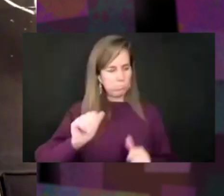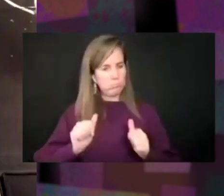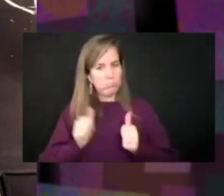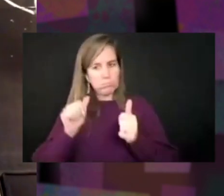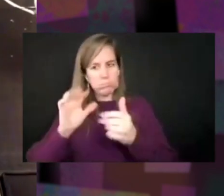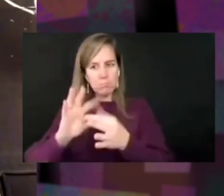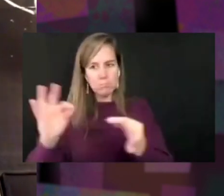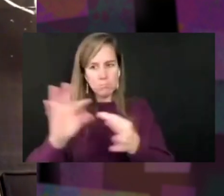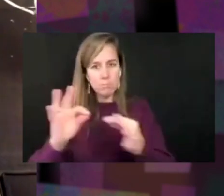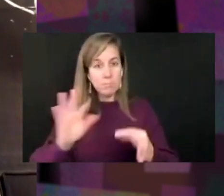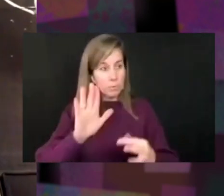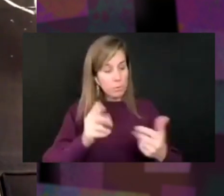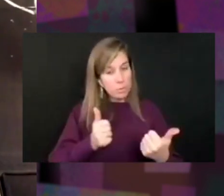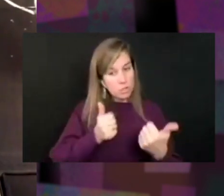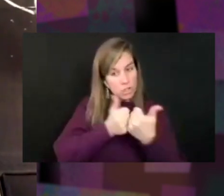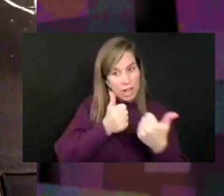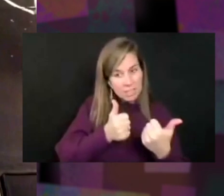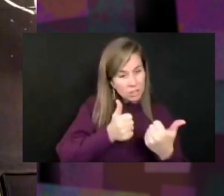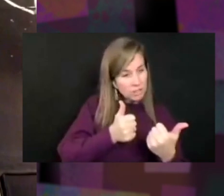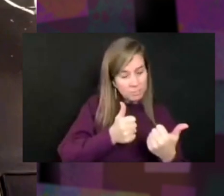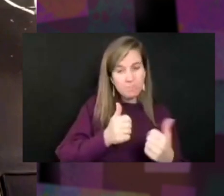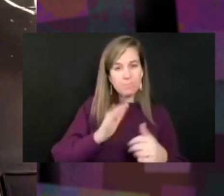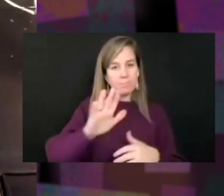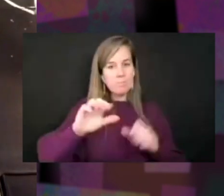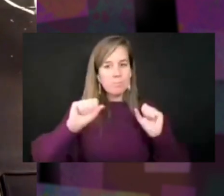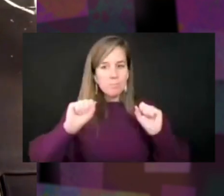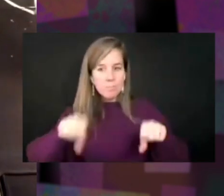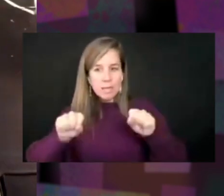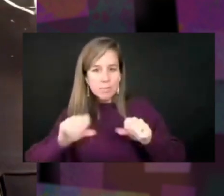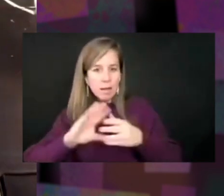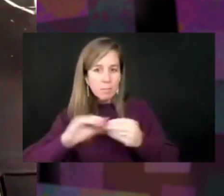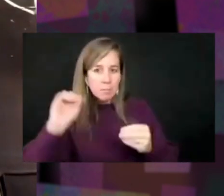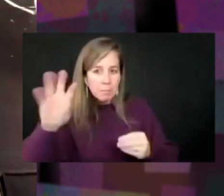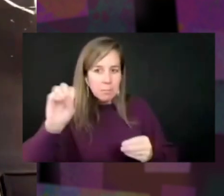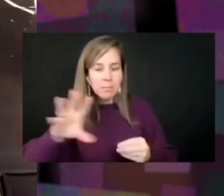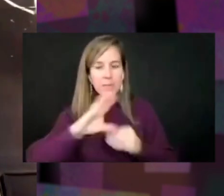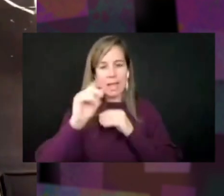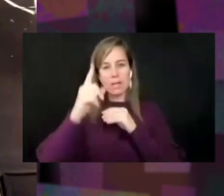challenges, possibilities, and dreams.